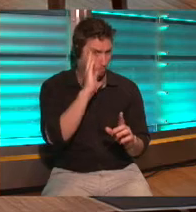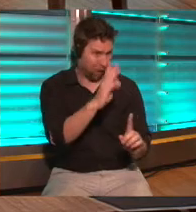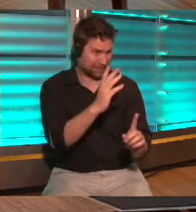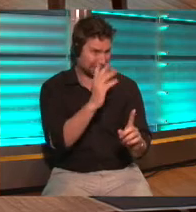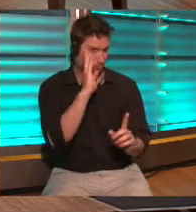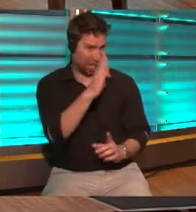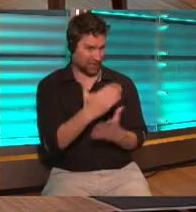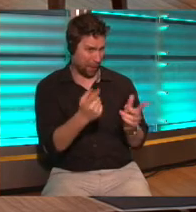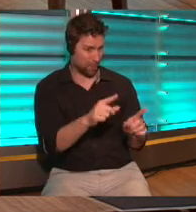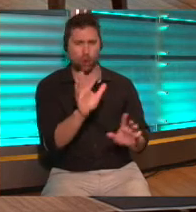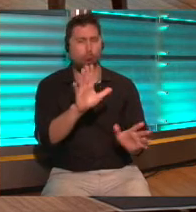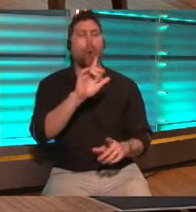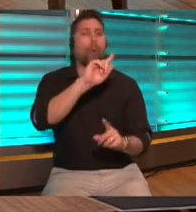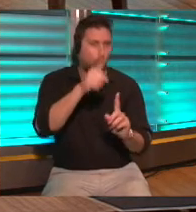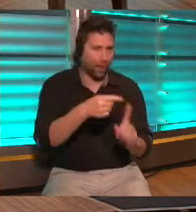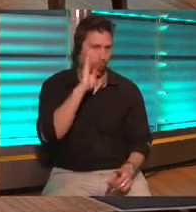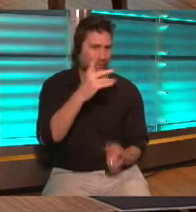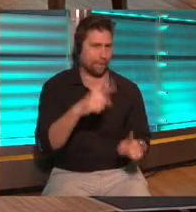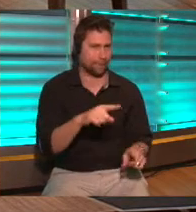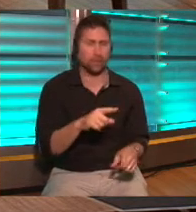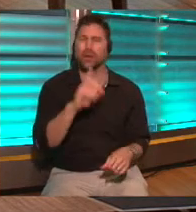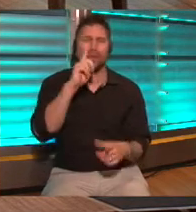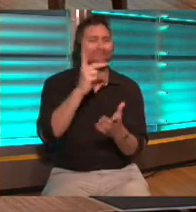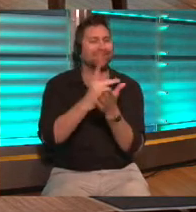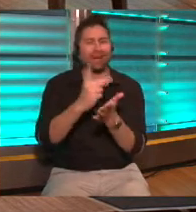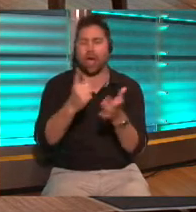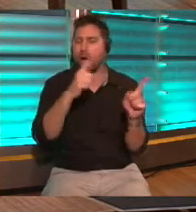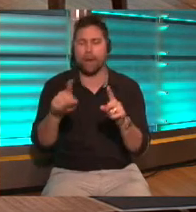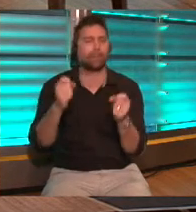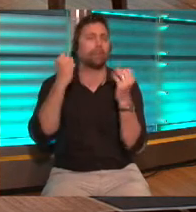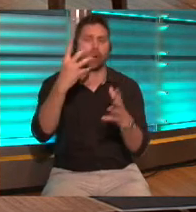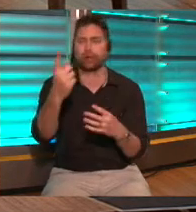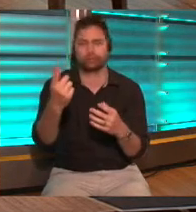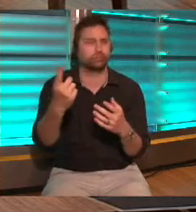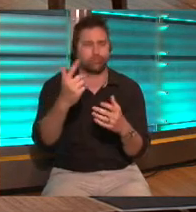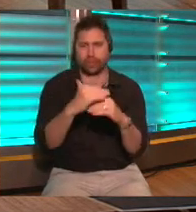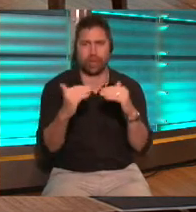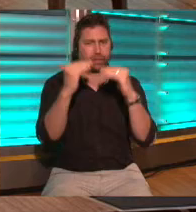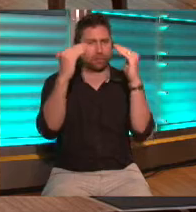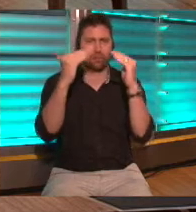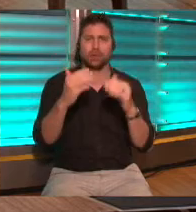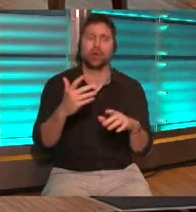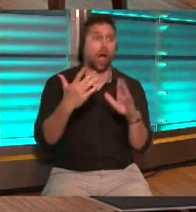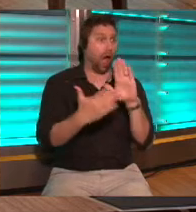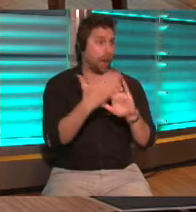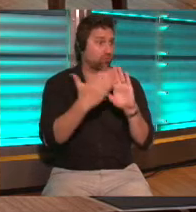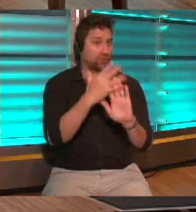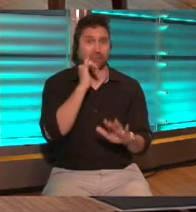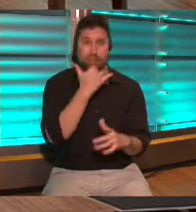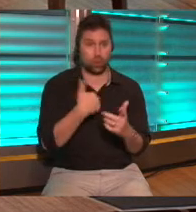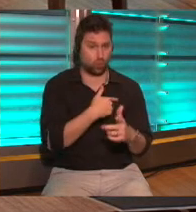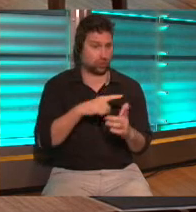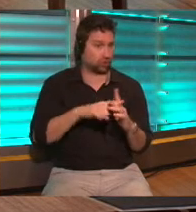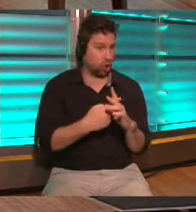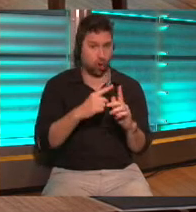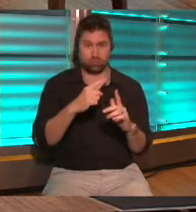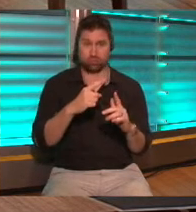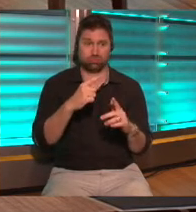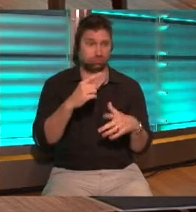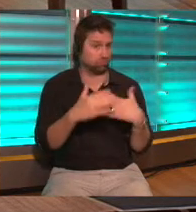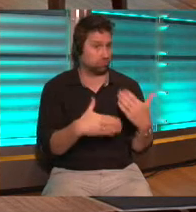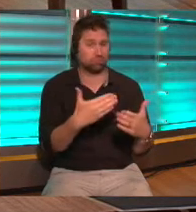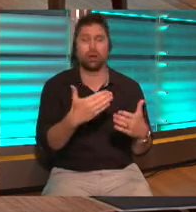like Katherine said, failures happen on so many different levels. I mean, operational mistakes we've made, maybe when we started,